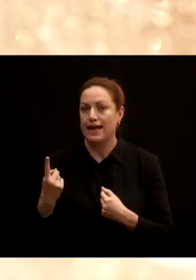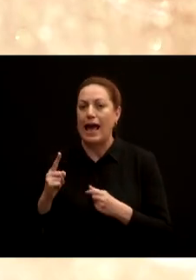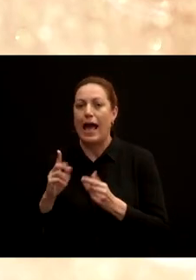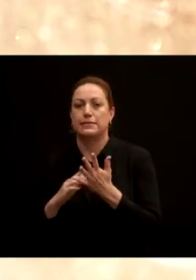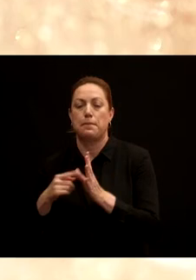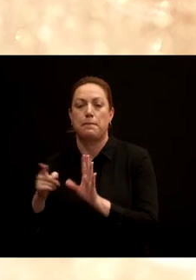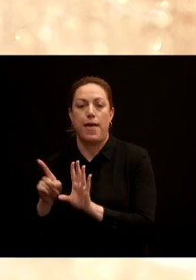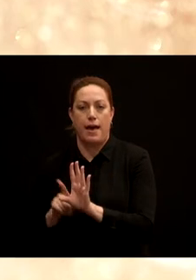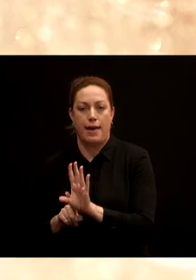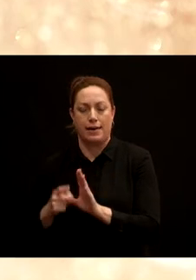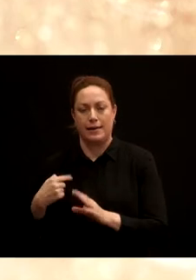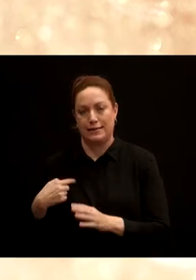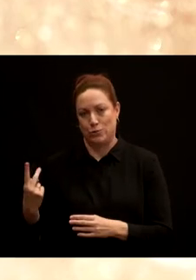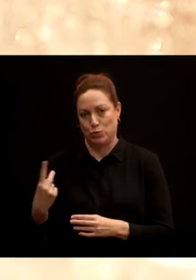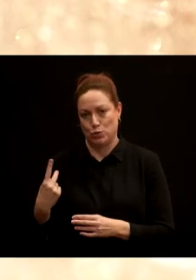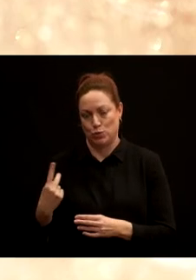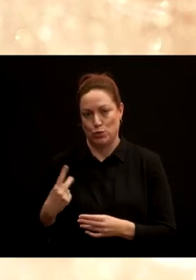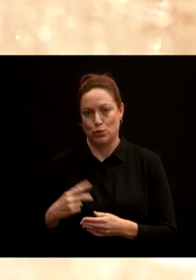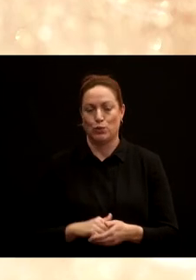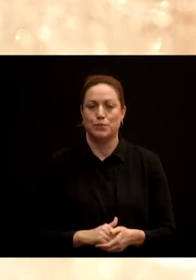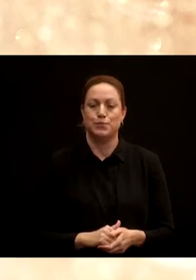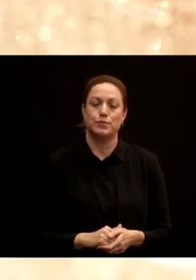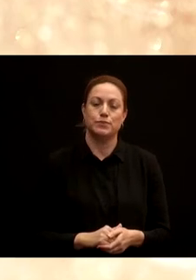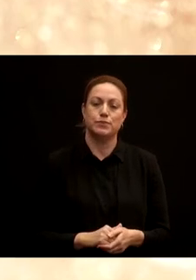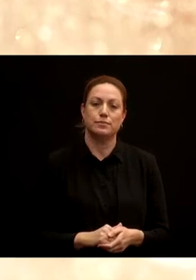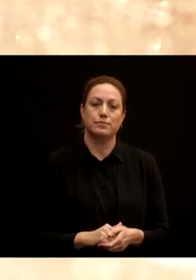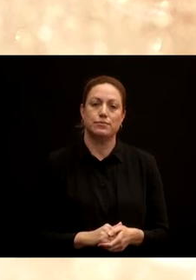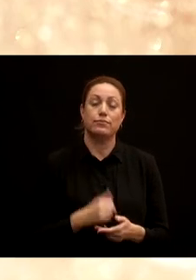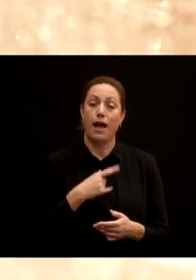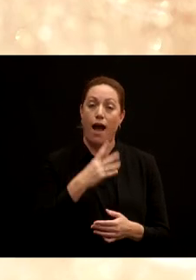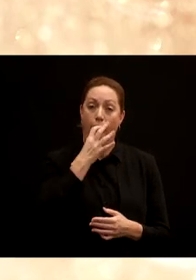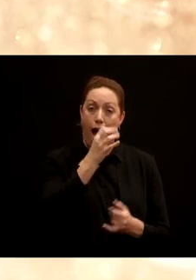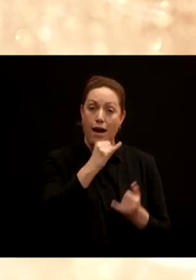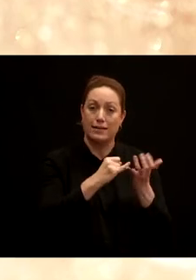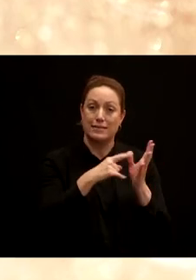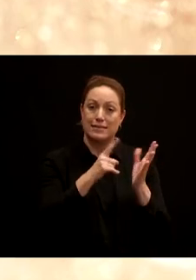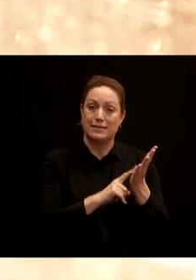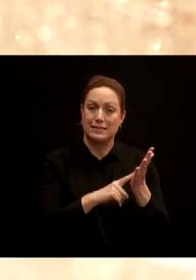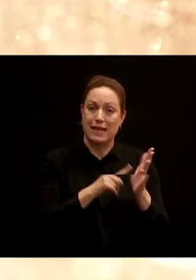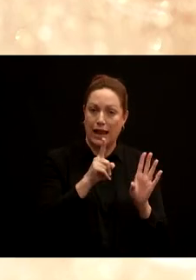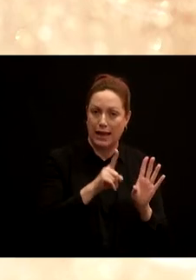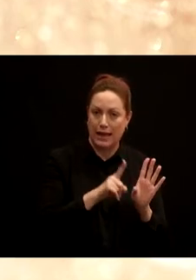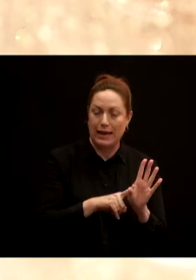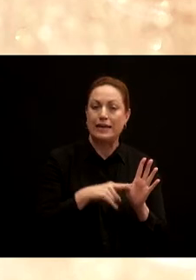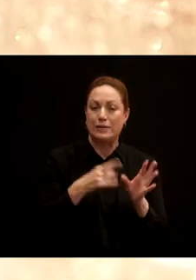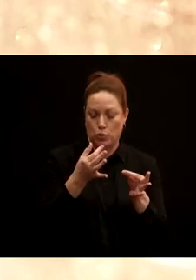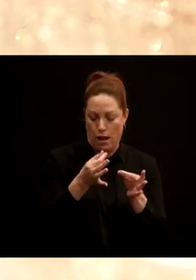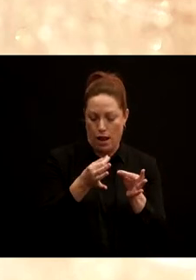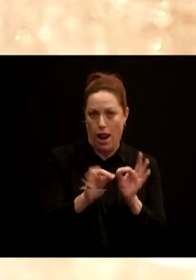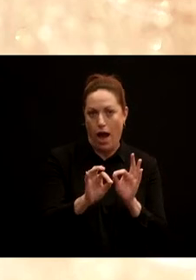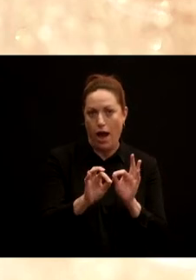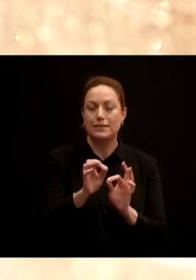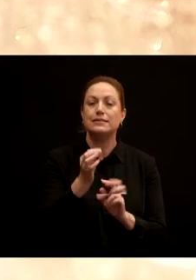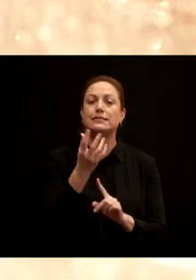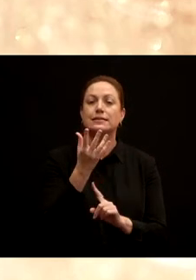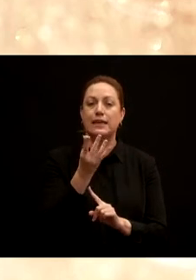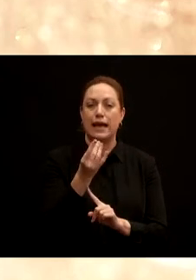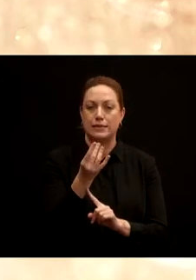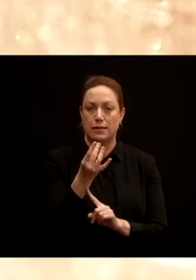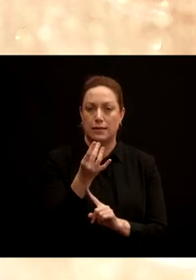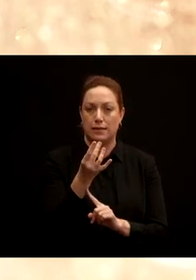Heaney. And I'd also invite Sally Fitzgerald to light the plenary council